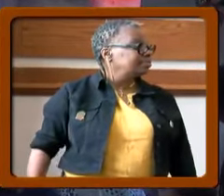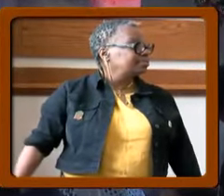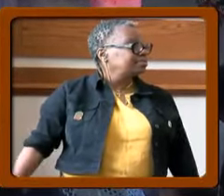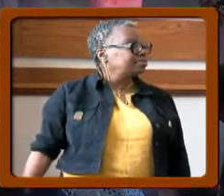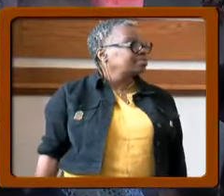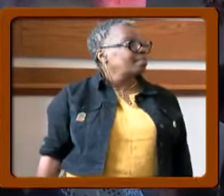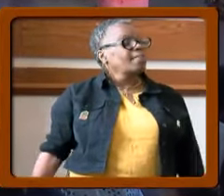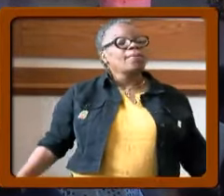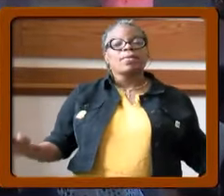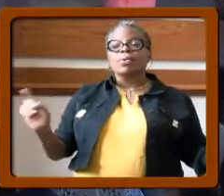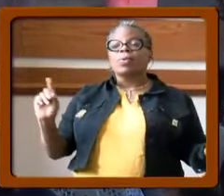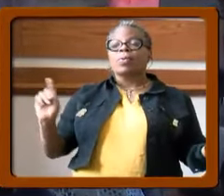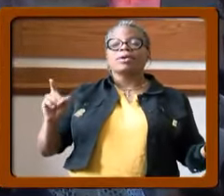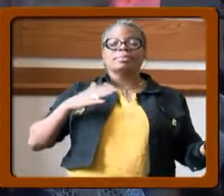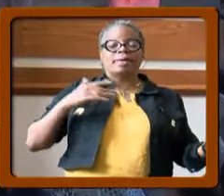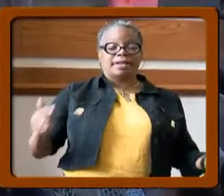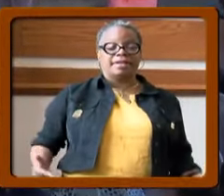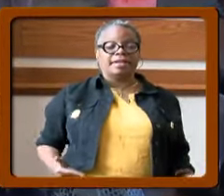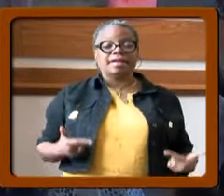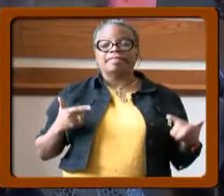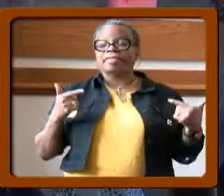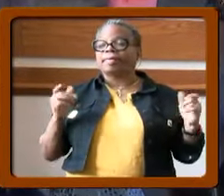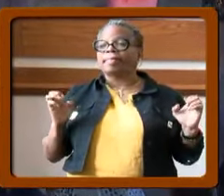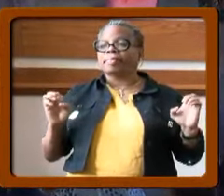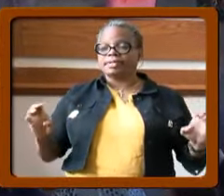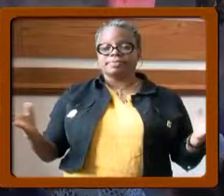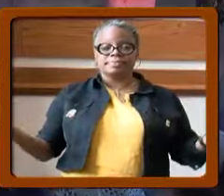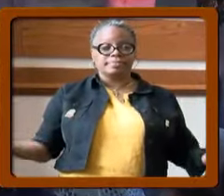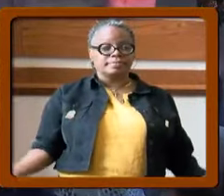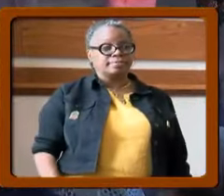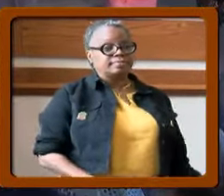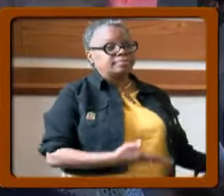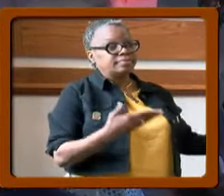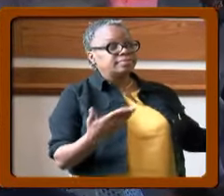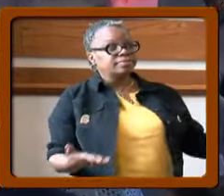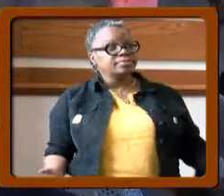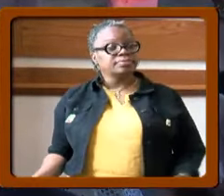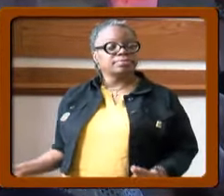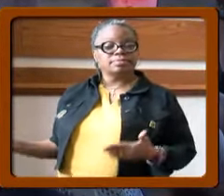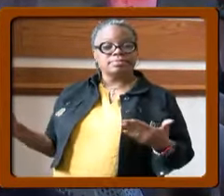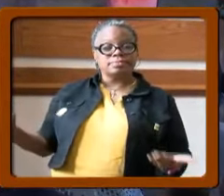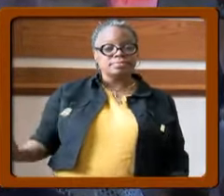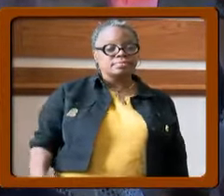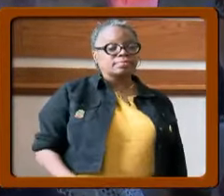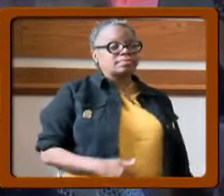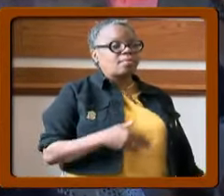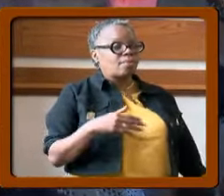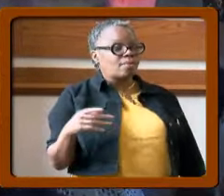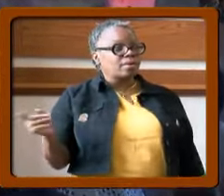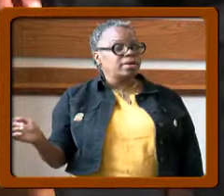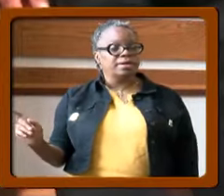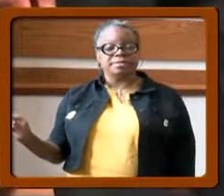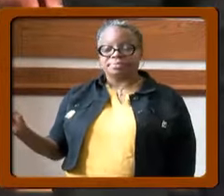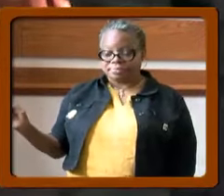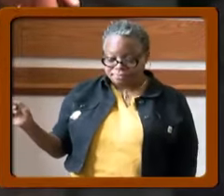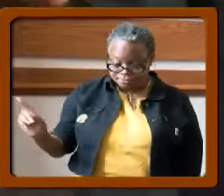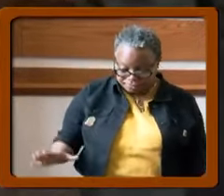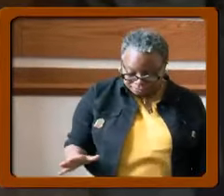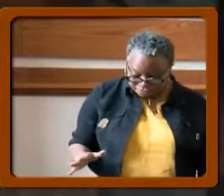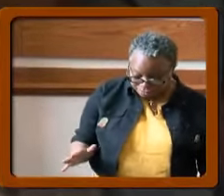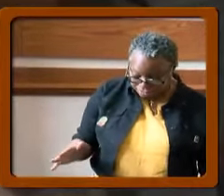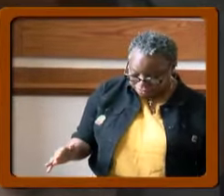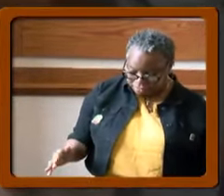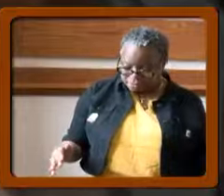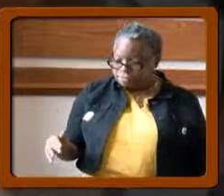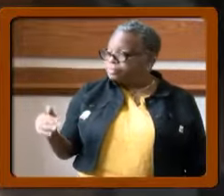Oh, where would I be? I wanna know, I wanna know, I wanna know.